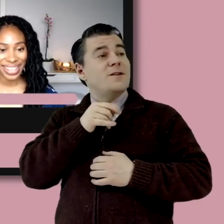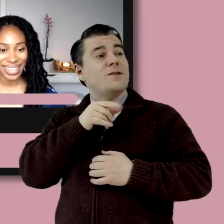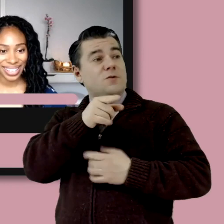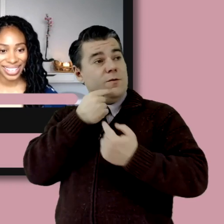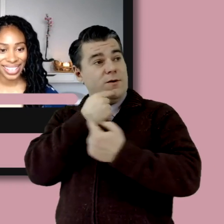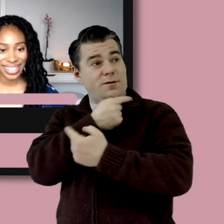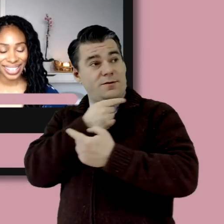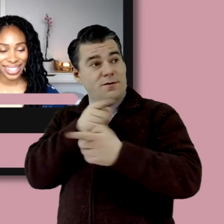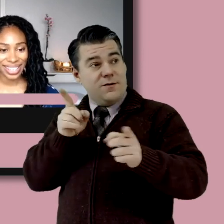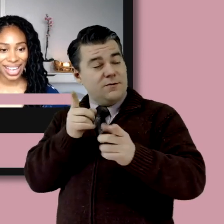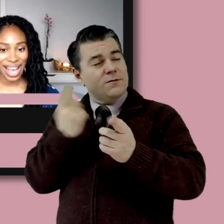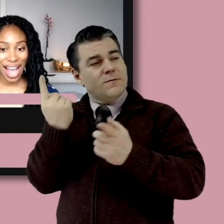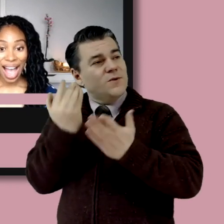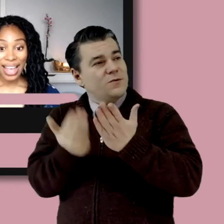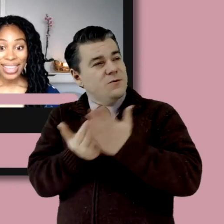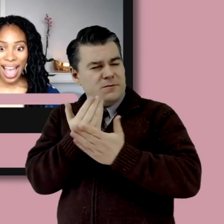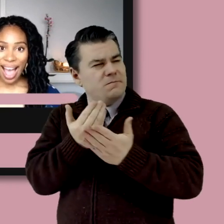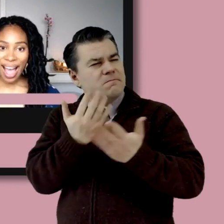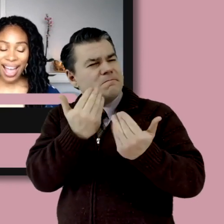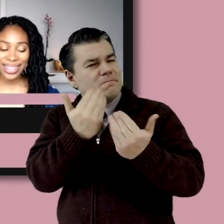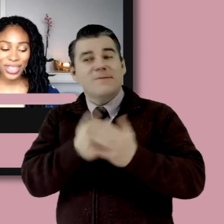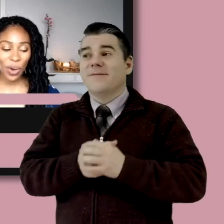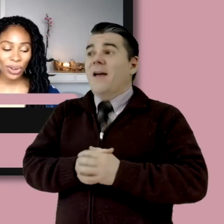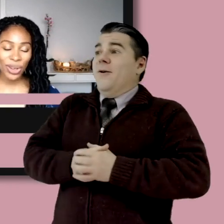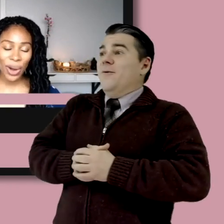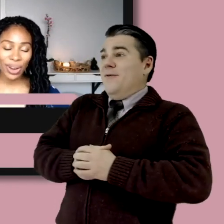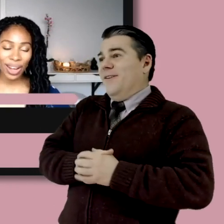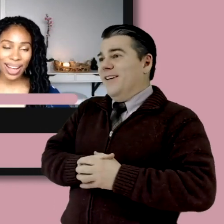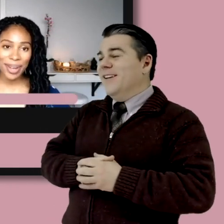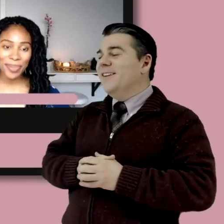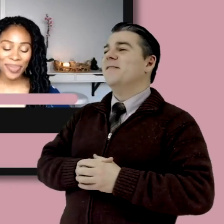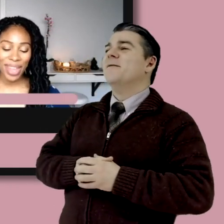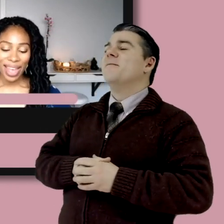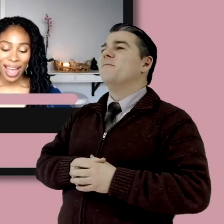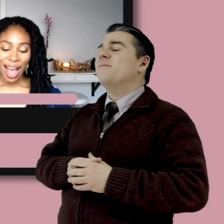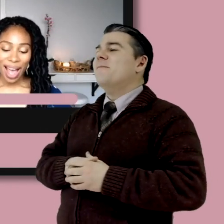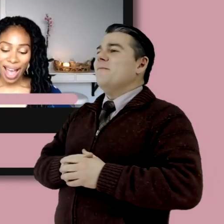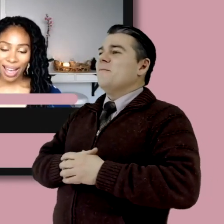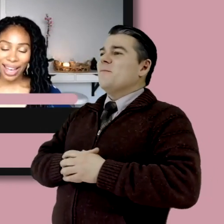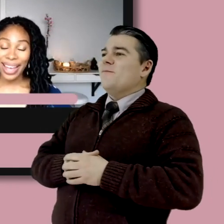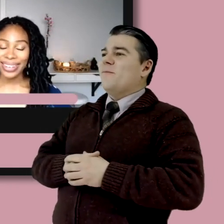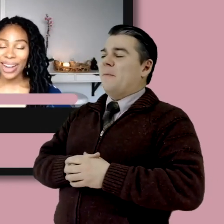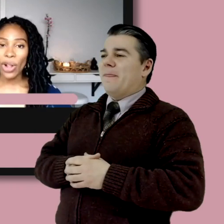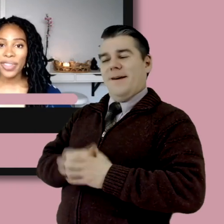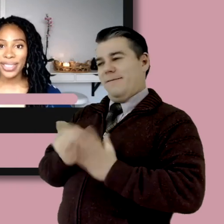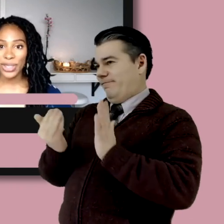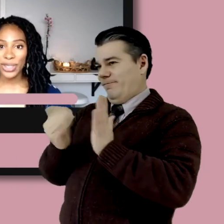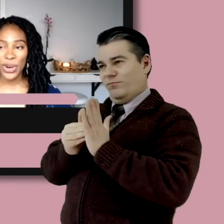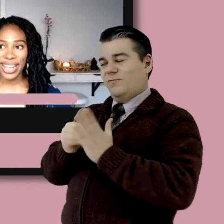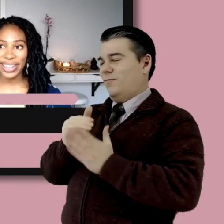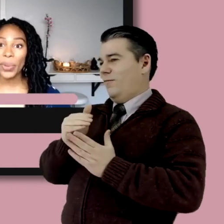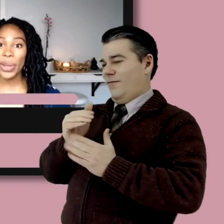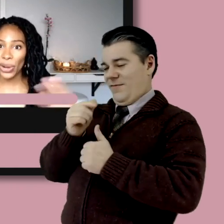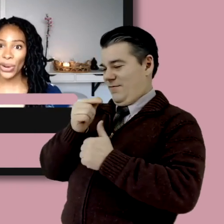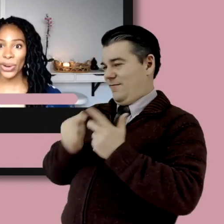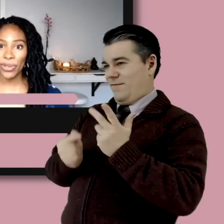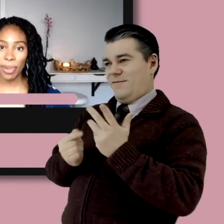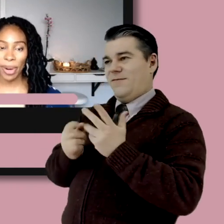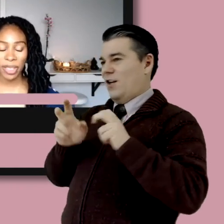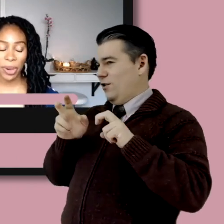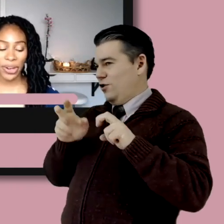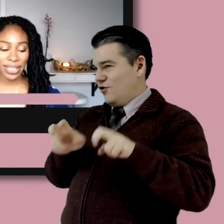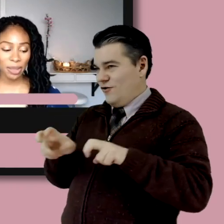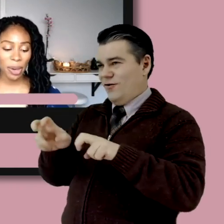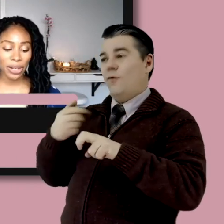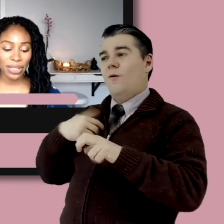announced something new. Could you tell us about that? Yeah. So, you know, again, all of this is a journey, and like, we learn from